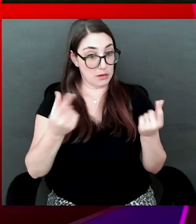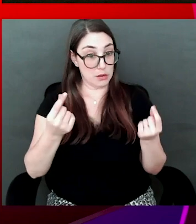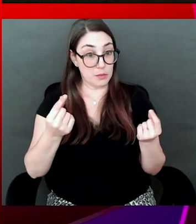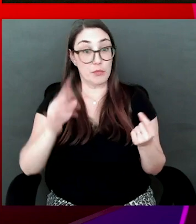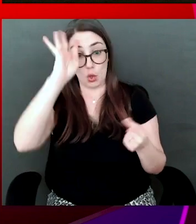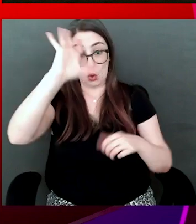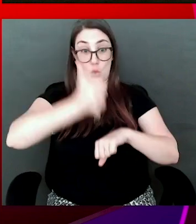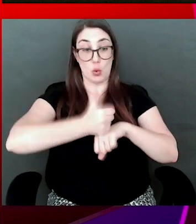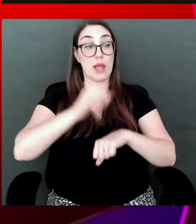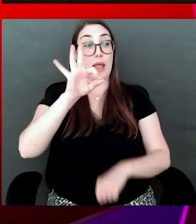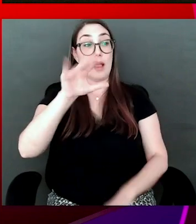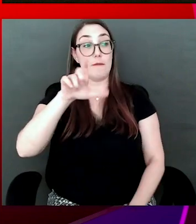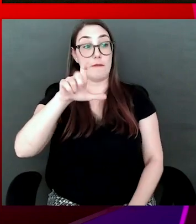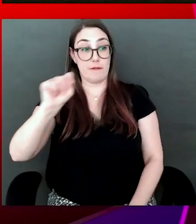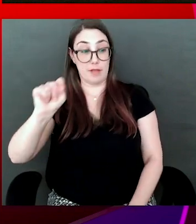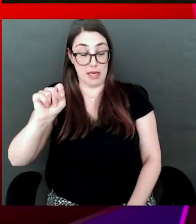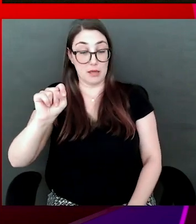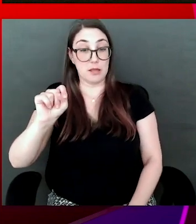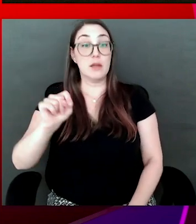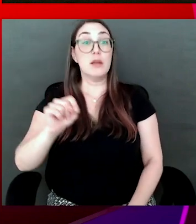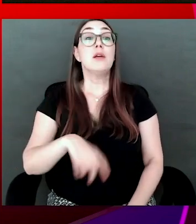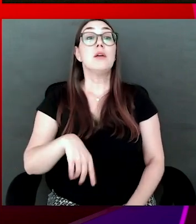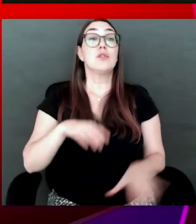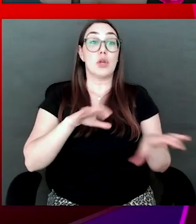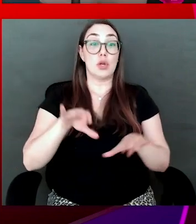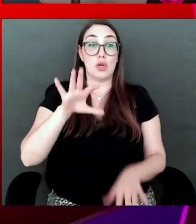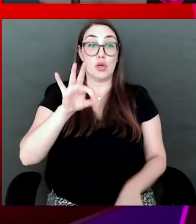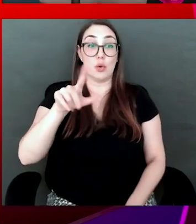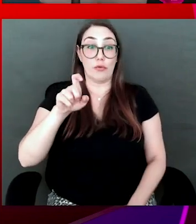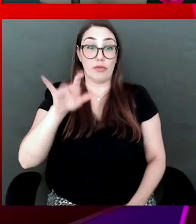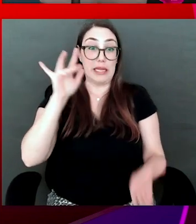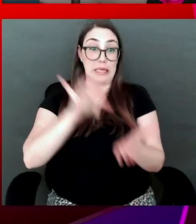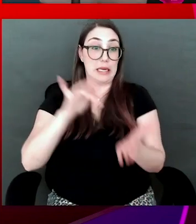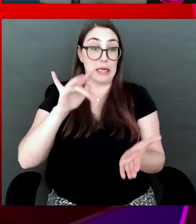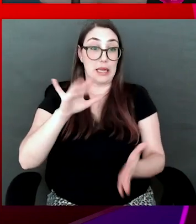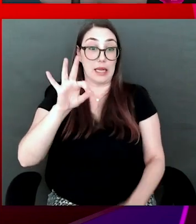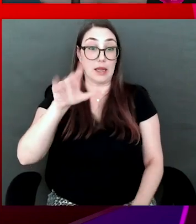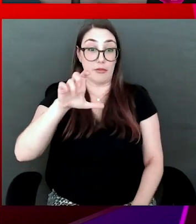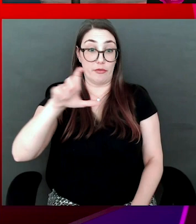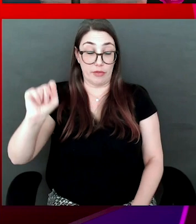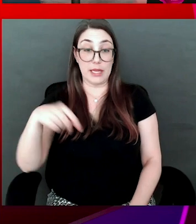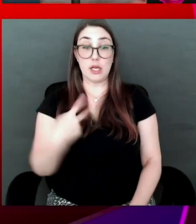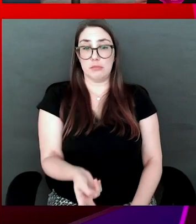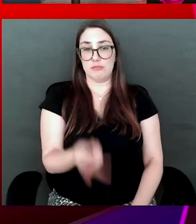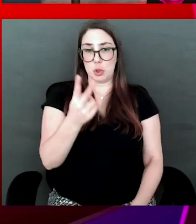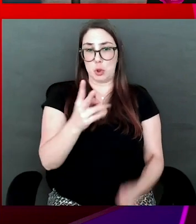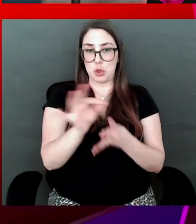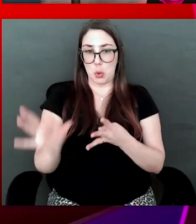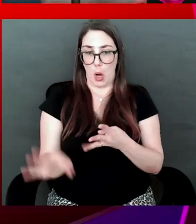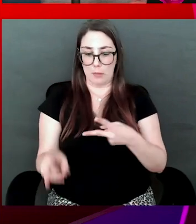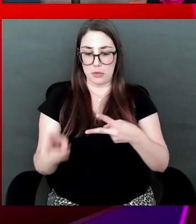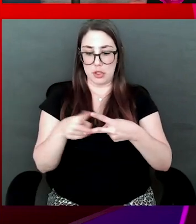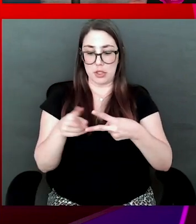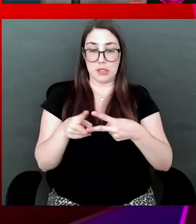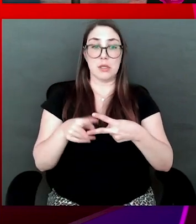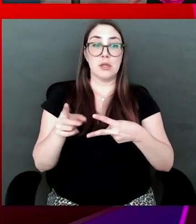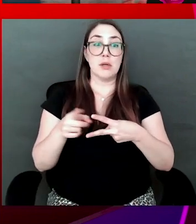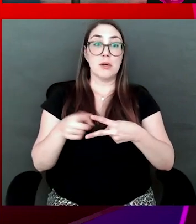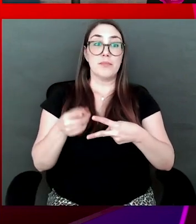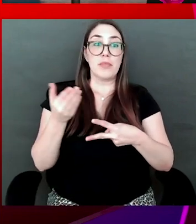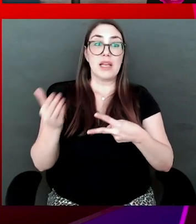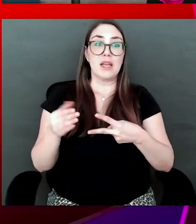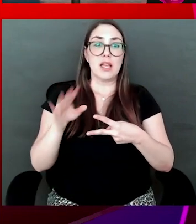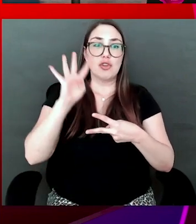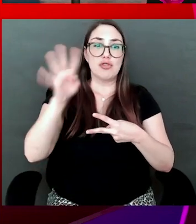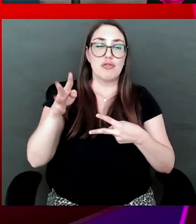So when you go to fleets, you click create fleet. You have two options. So you can create a managed EC2 fleet, and you can create an